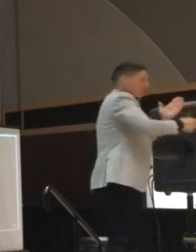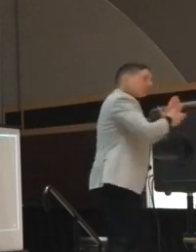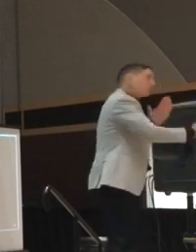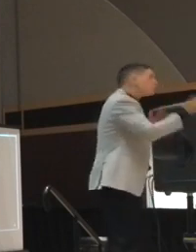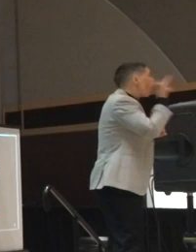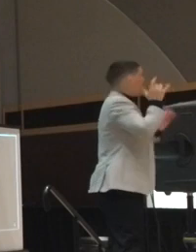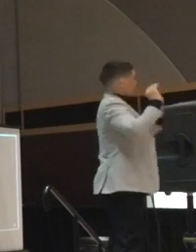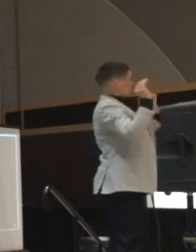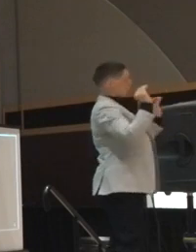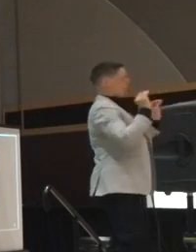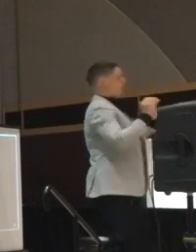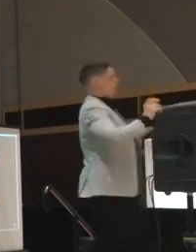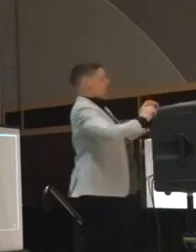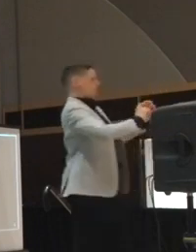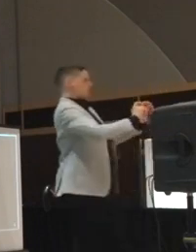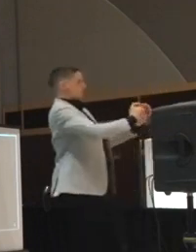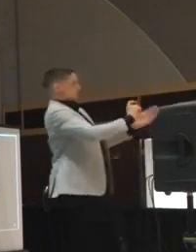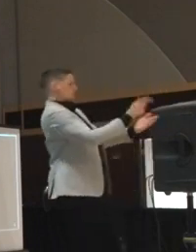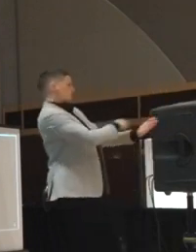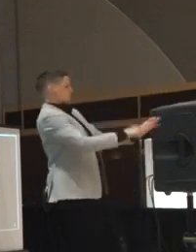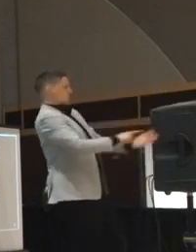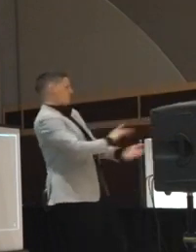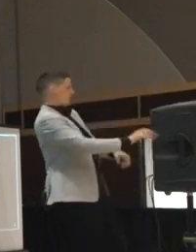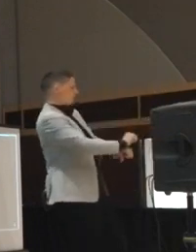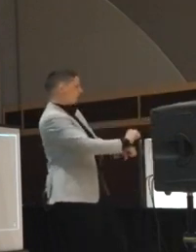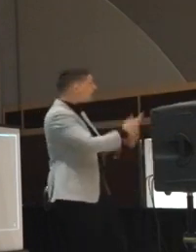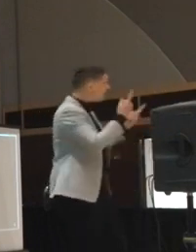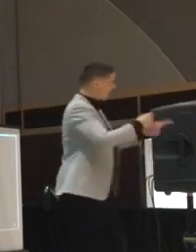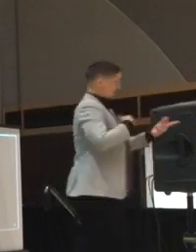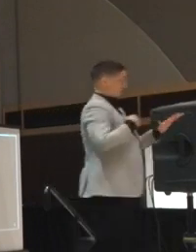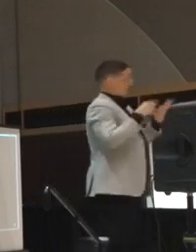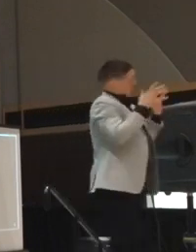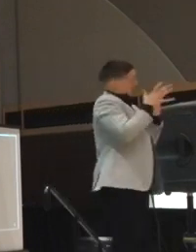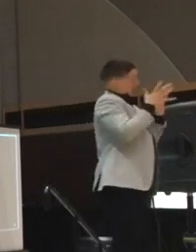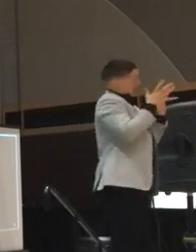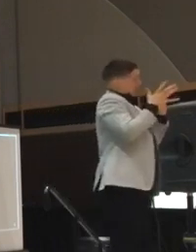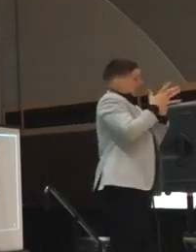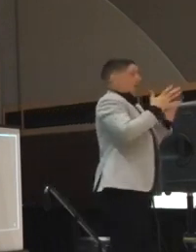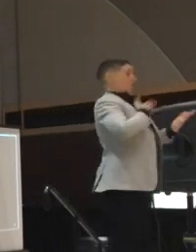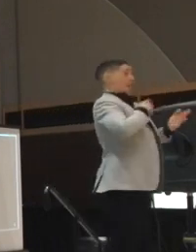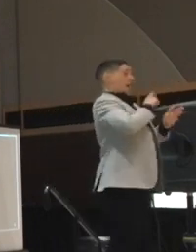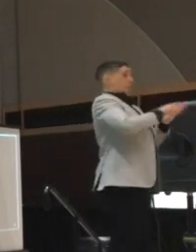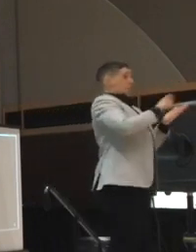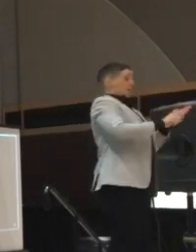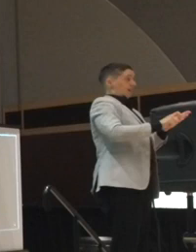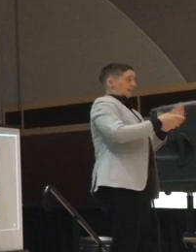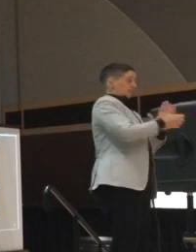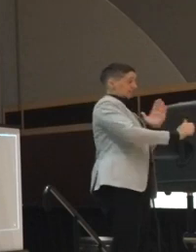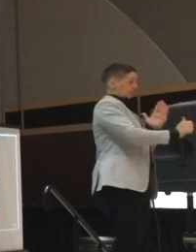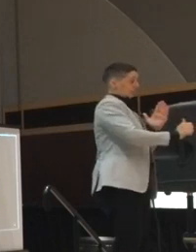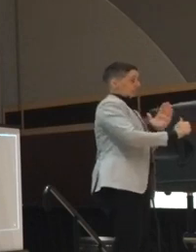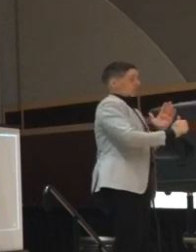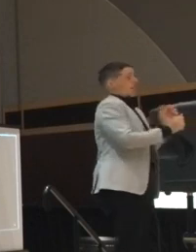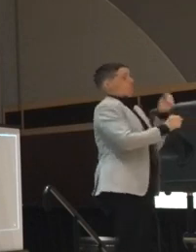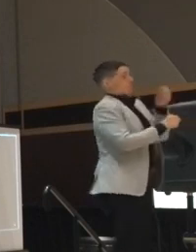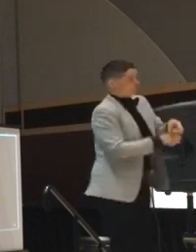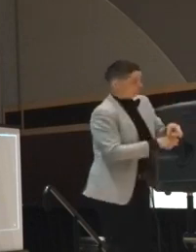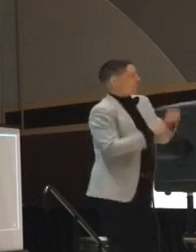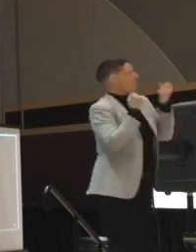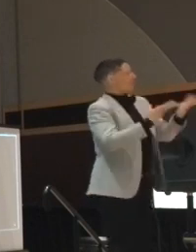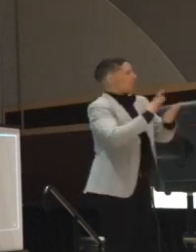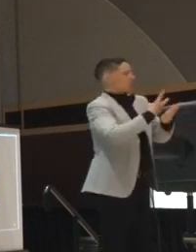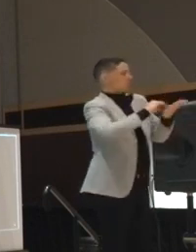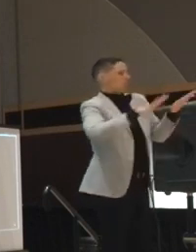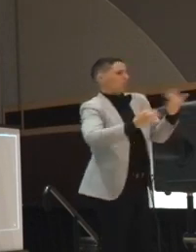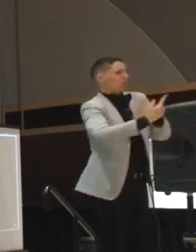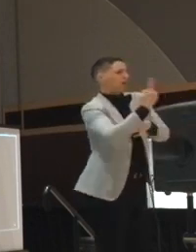work. When I got kicked out of ninth grade, my writing skills were better than some of the graduate students today. Okay, maybe they can